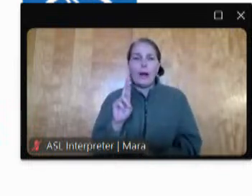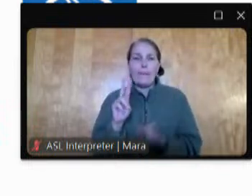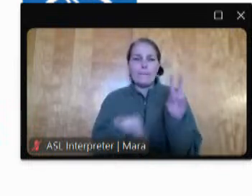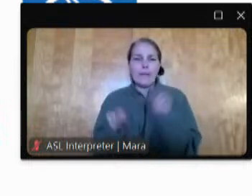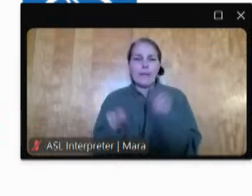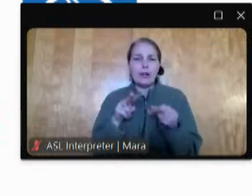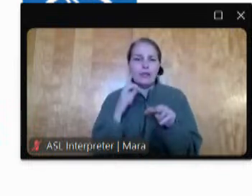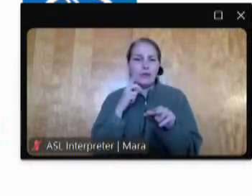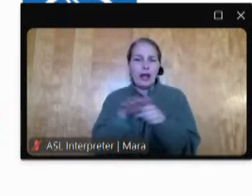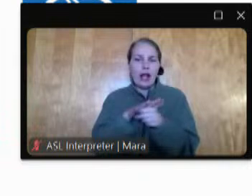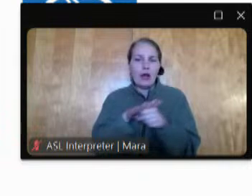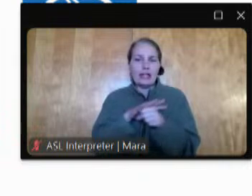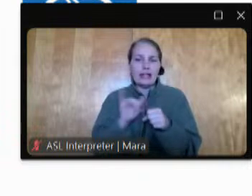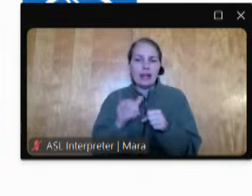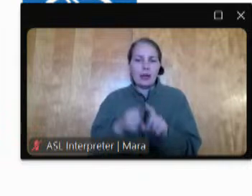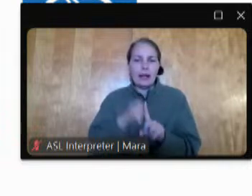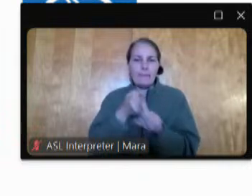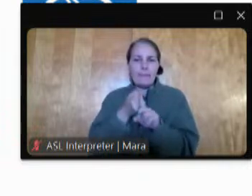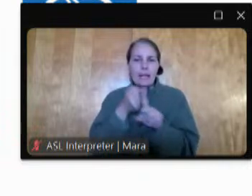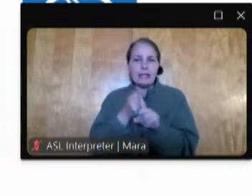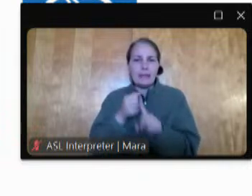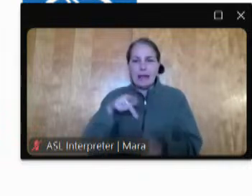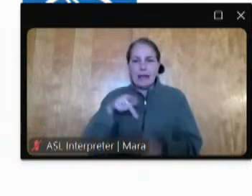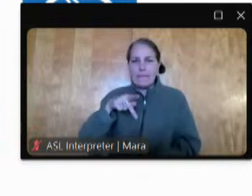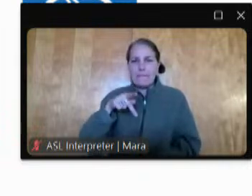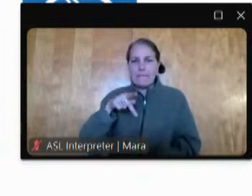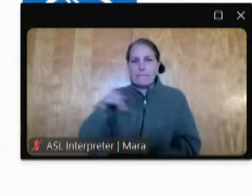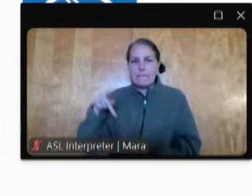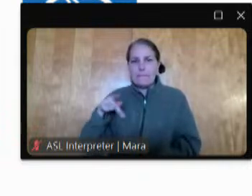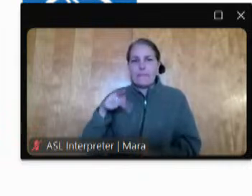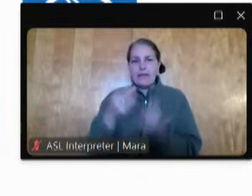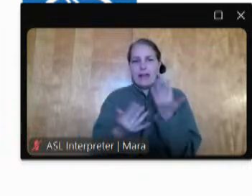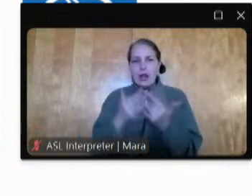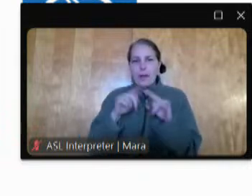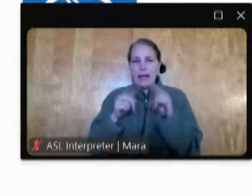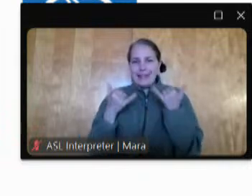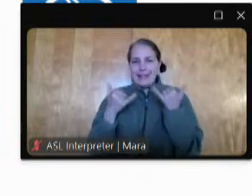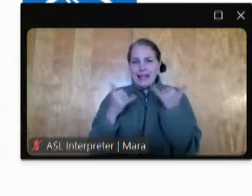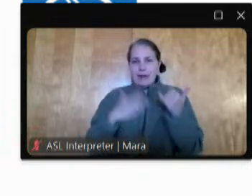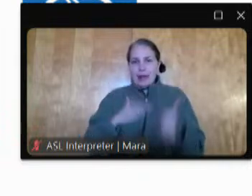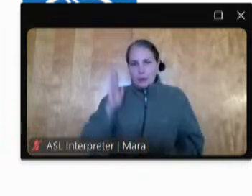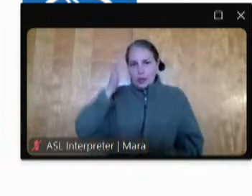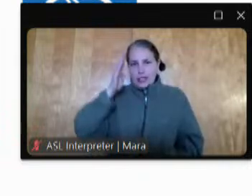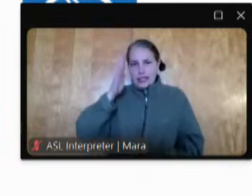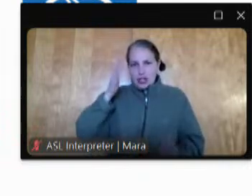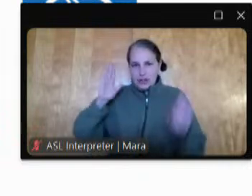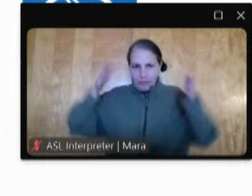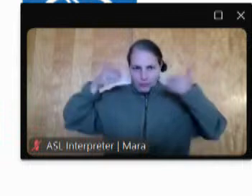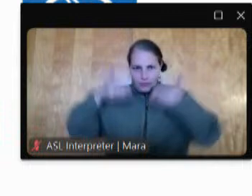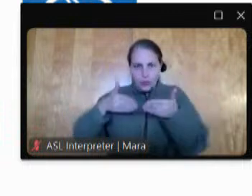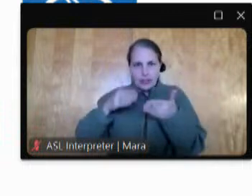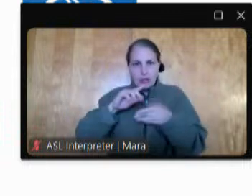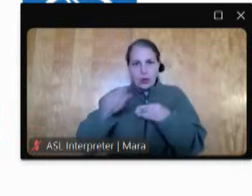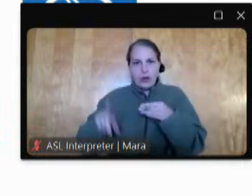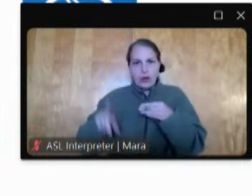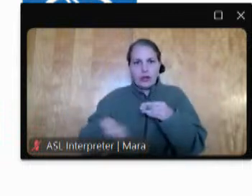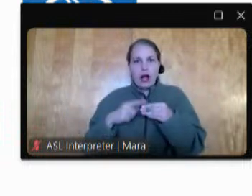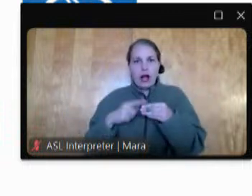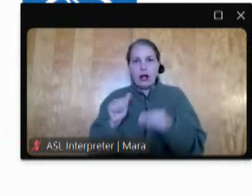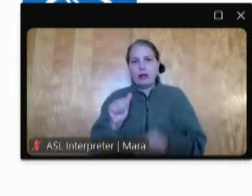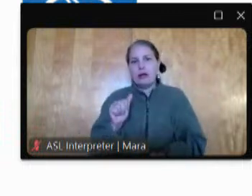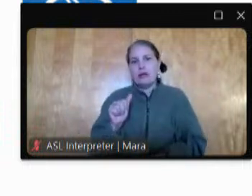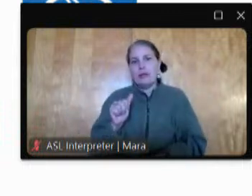by Palisades fire, but my presentation today is only focused in our air monitoring activities in